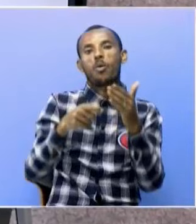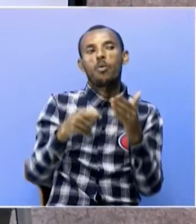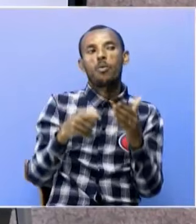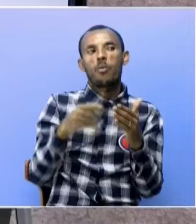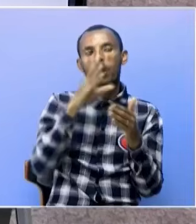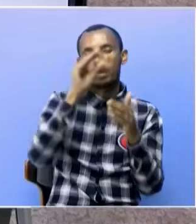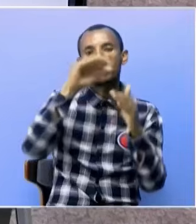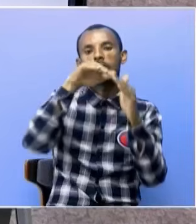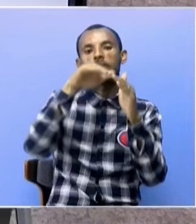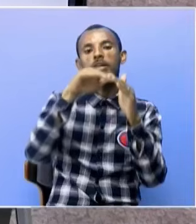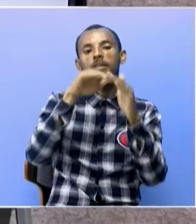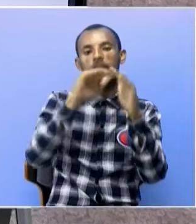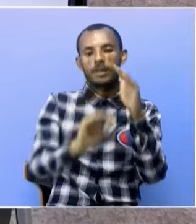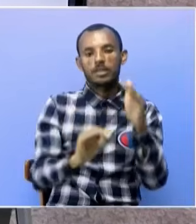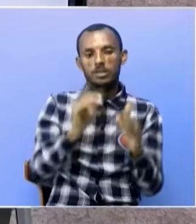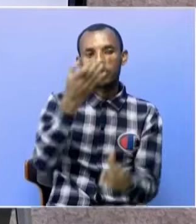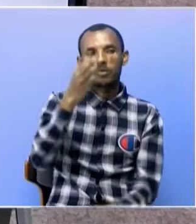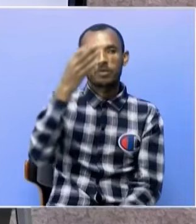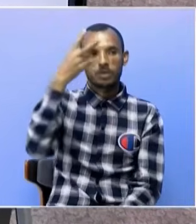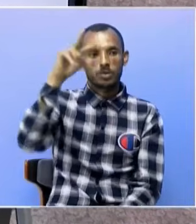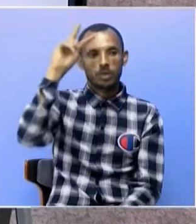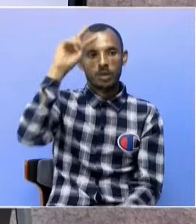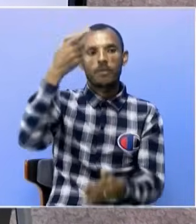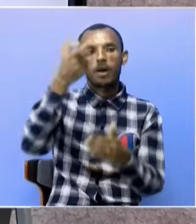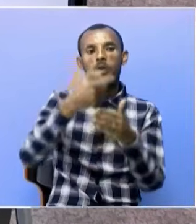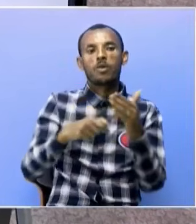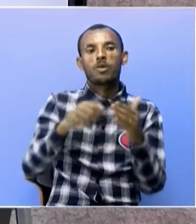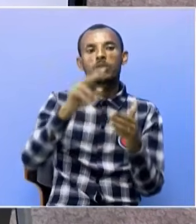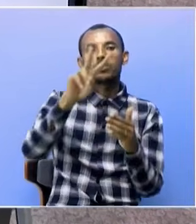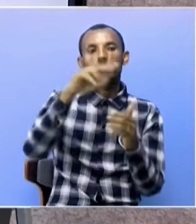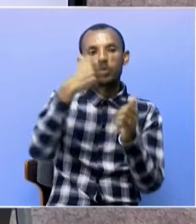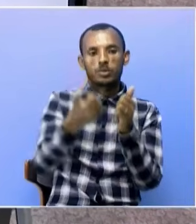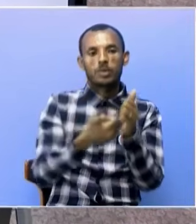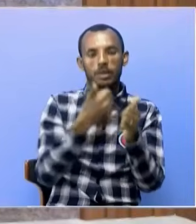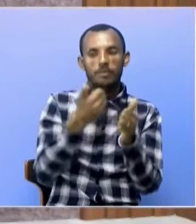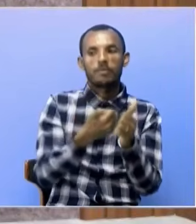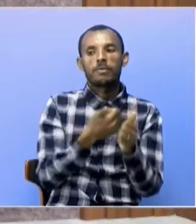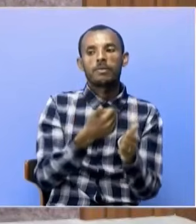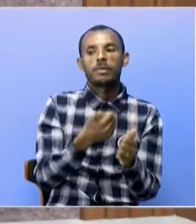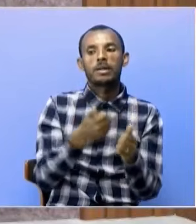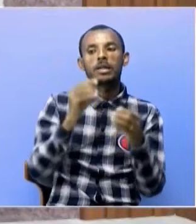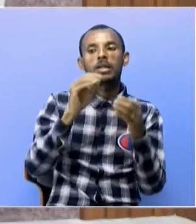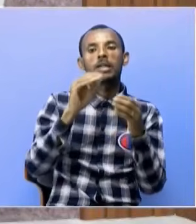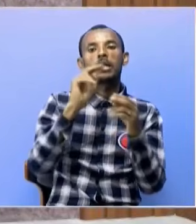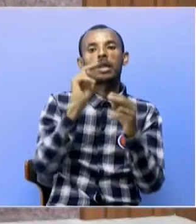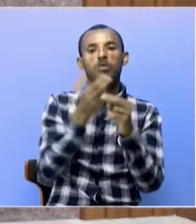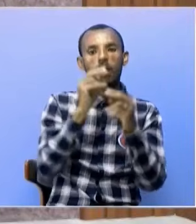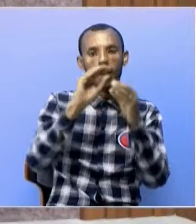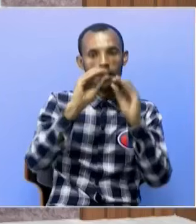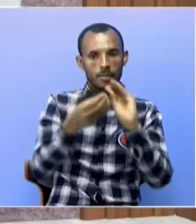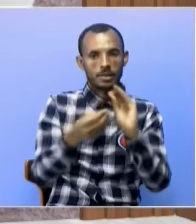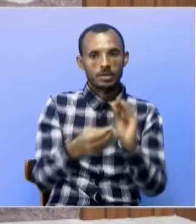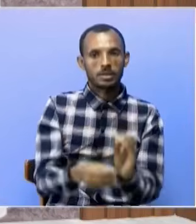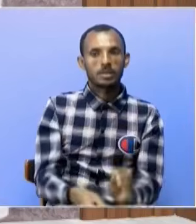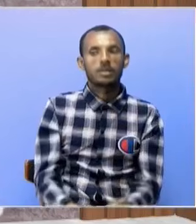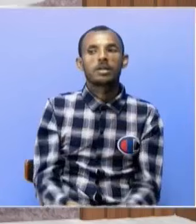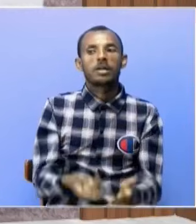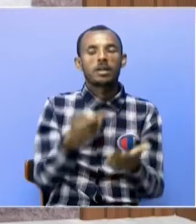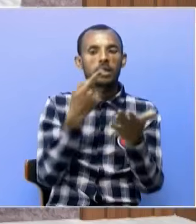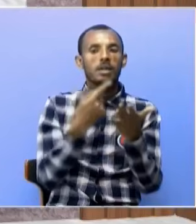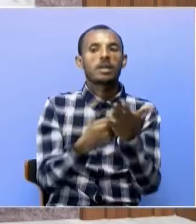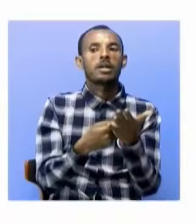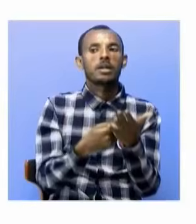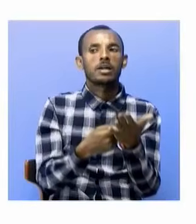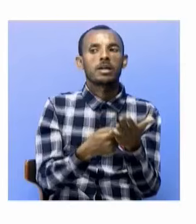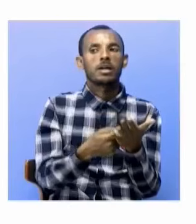difference of the squared values of two consecutive natural numbers. Okay, here,